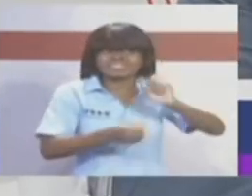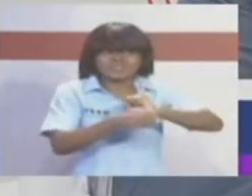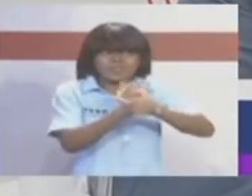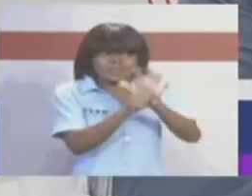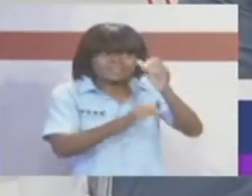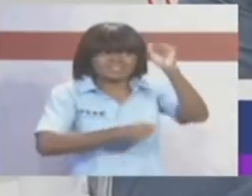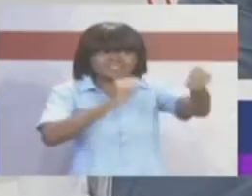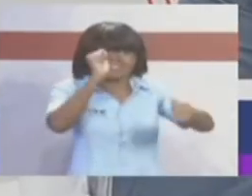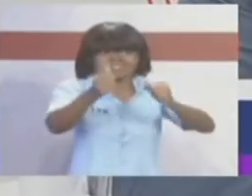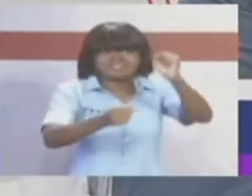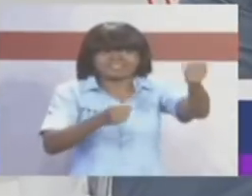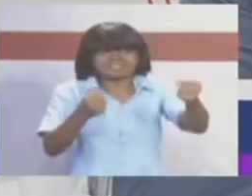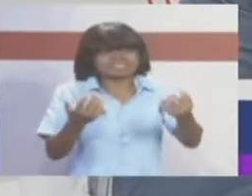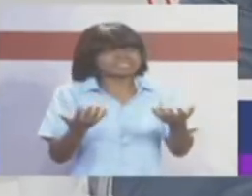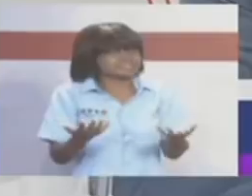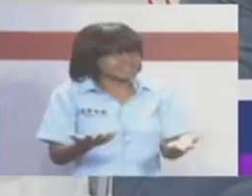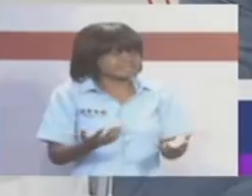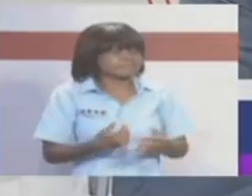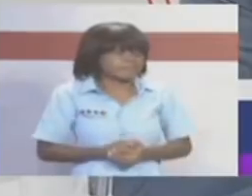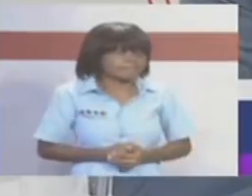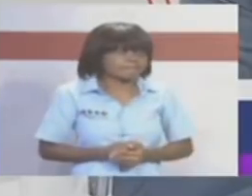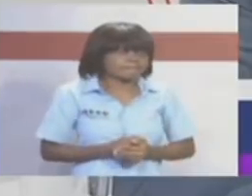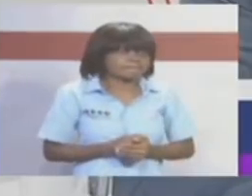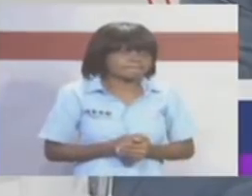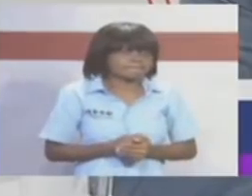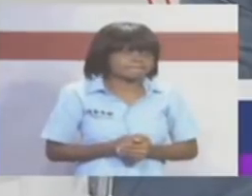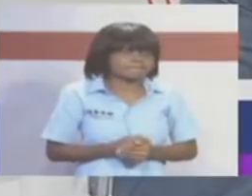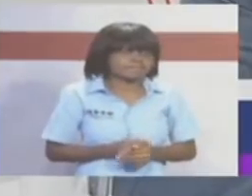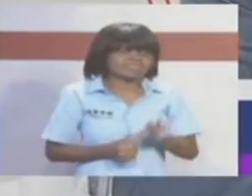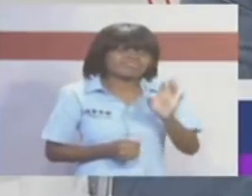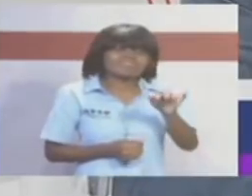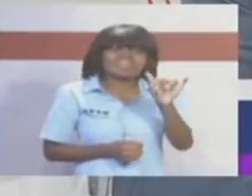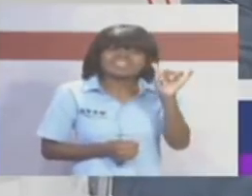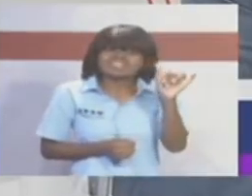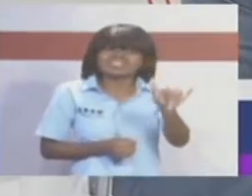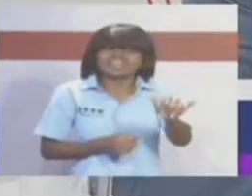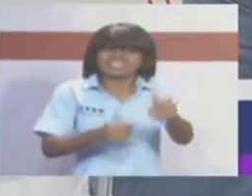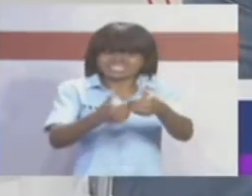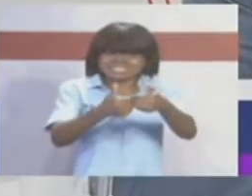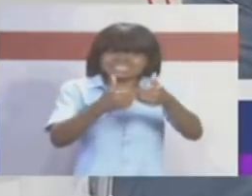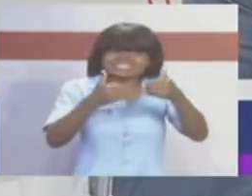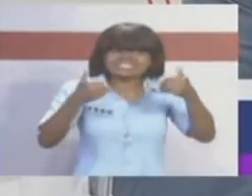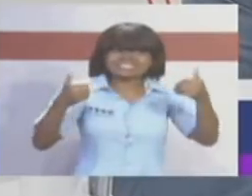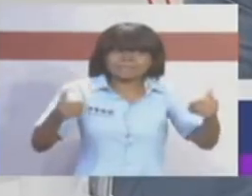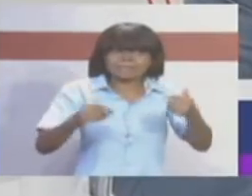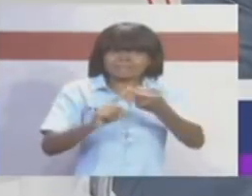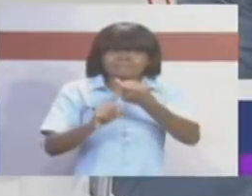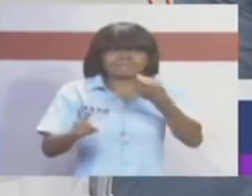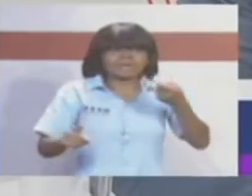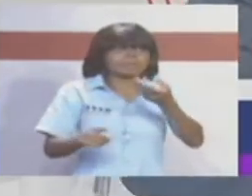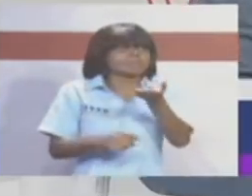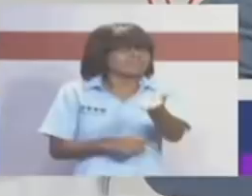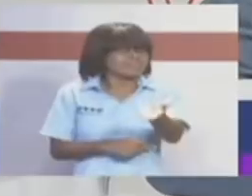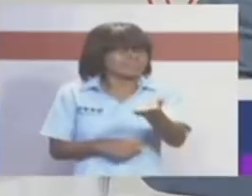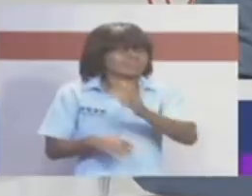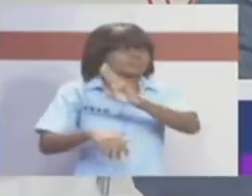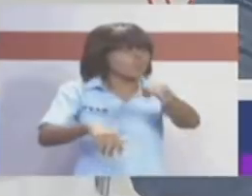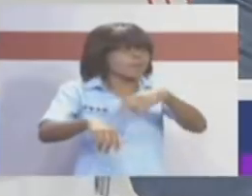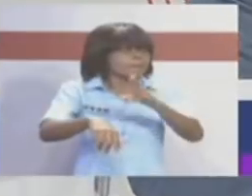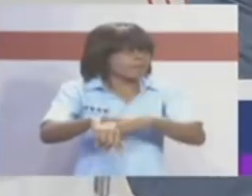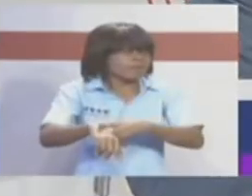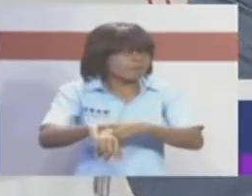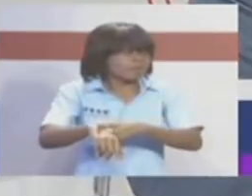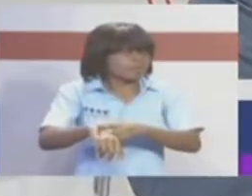that activity is separate from the activity that would be engaged with children or